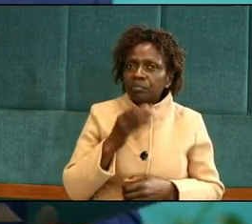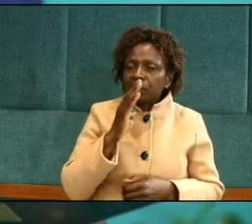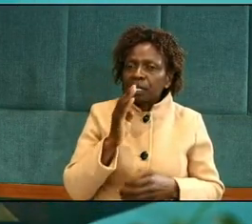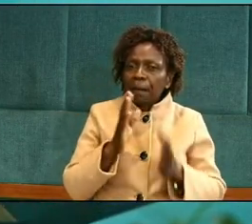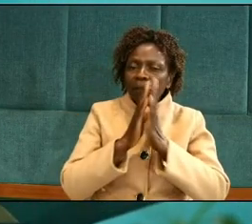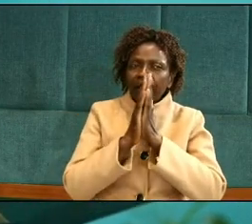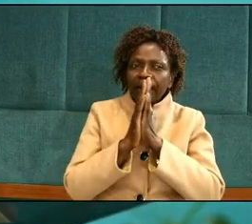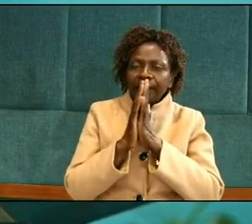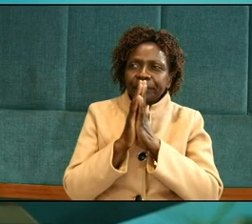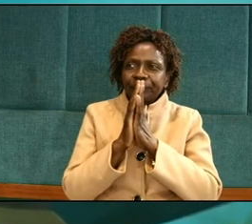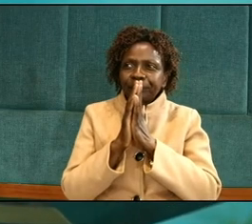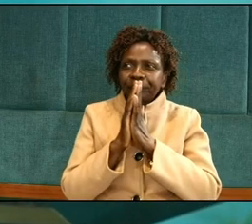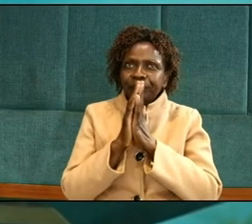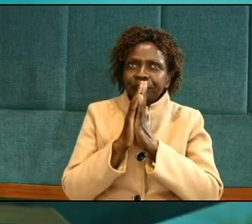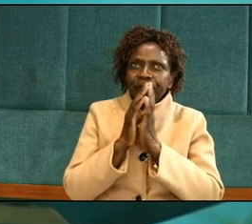praying,